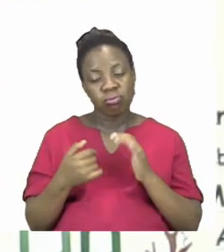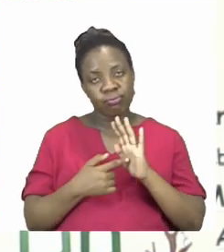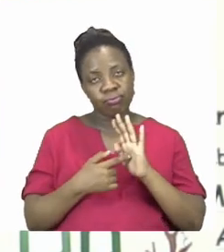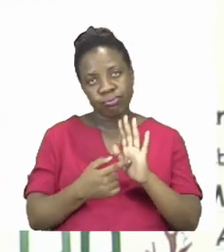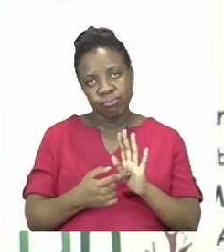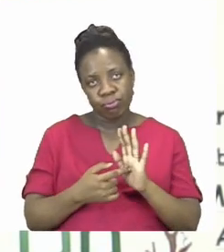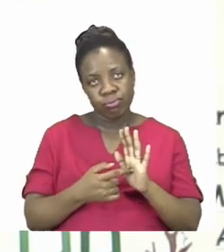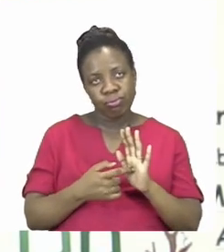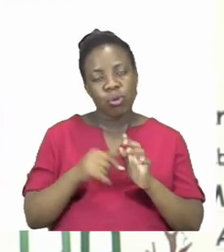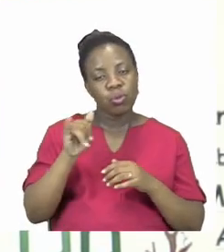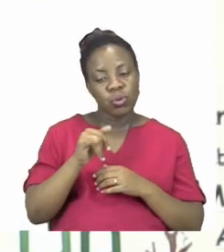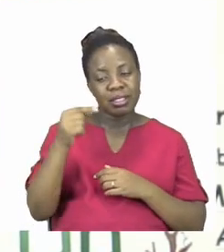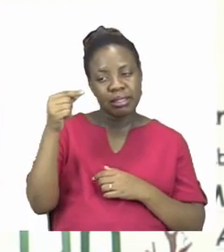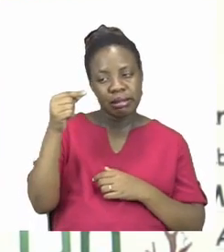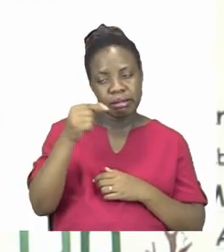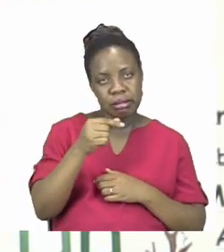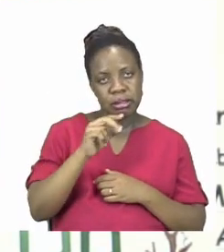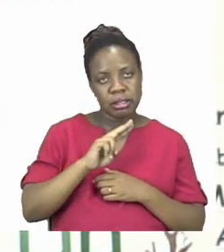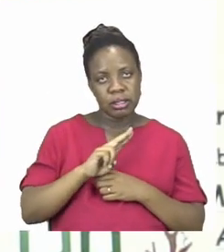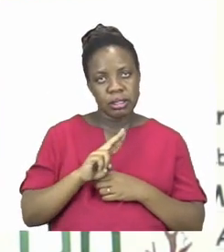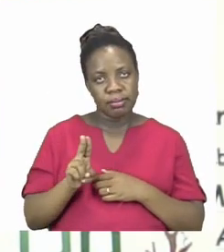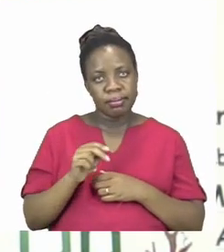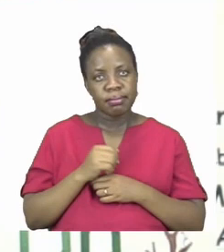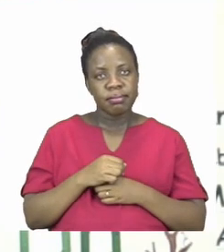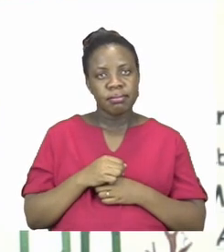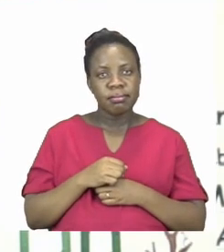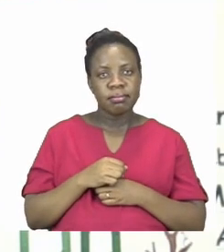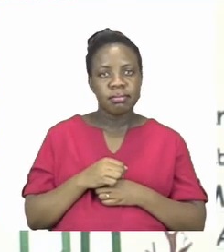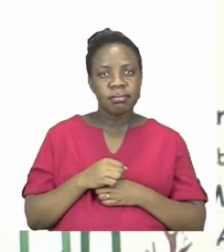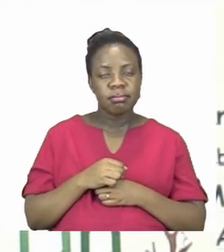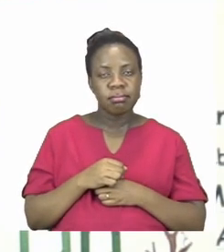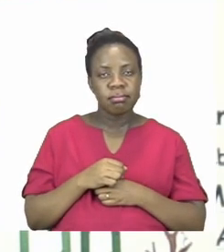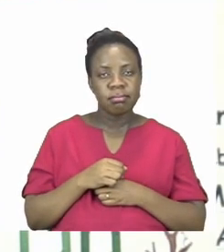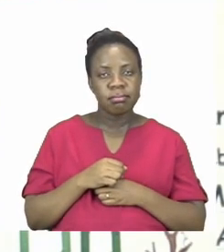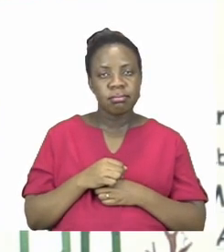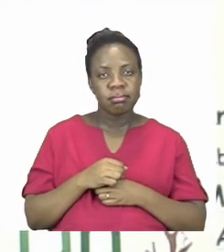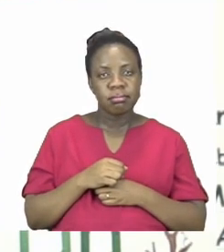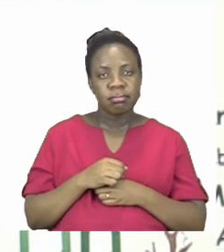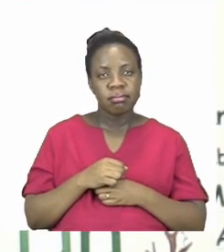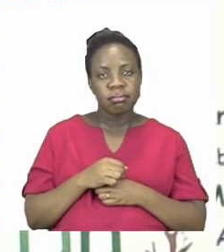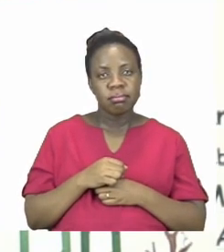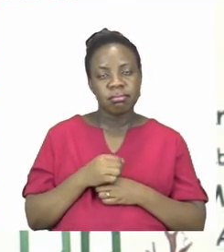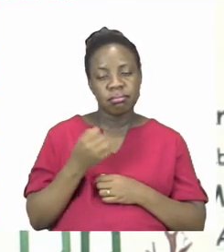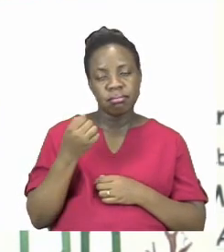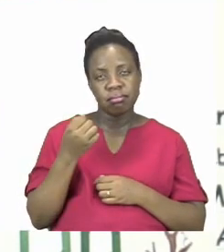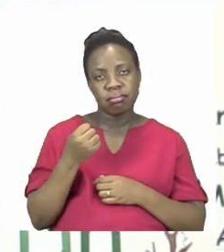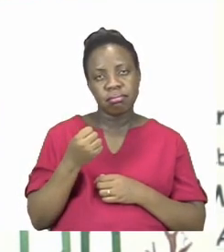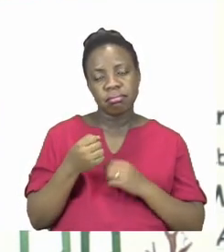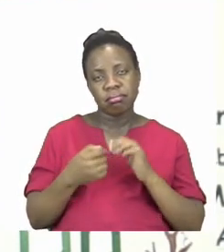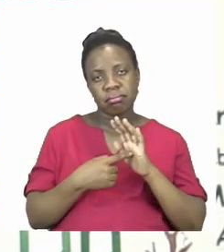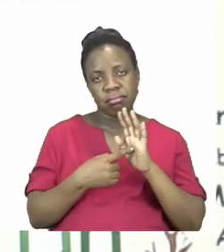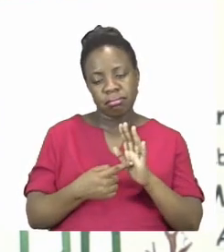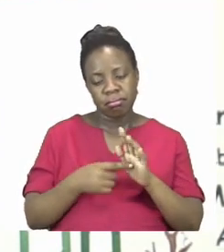try and break it down so that you can understand. Here are the coins that we're going to be using. And so we're going to try and see which ones